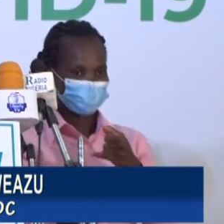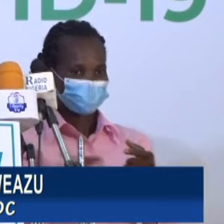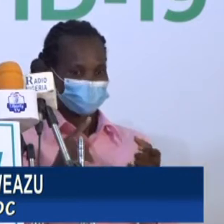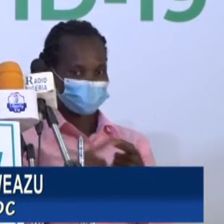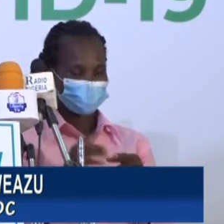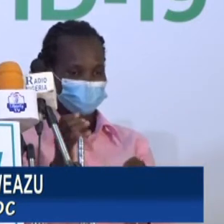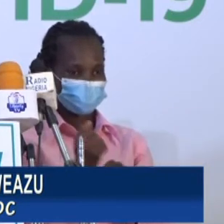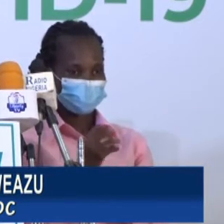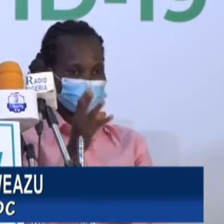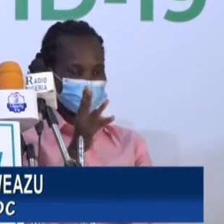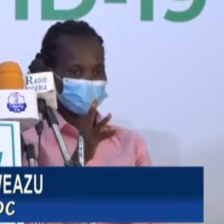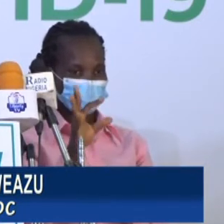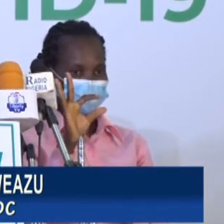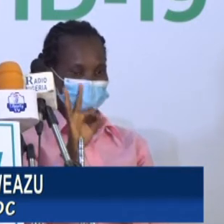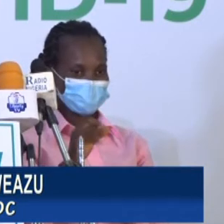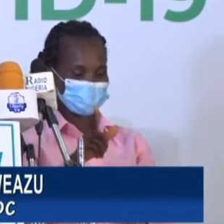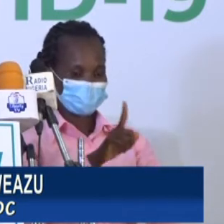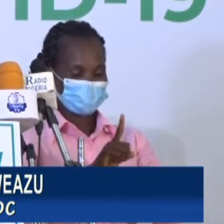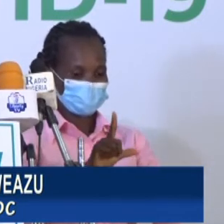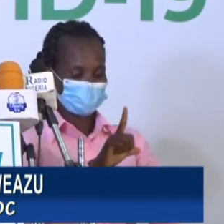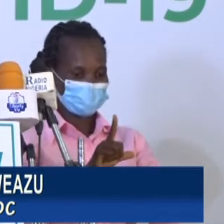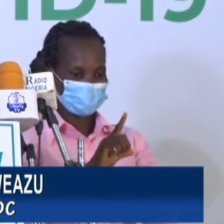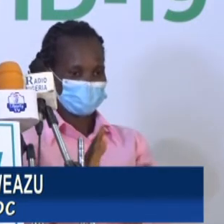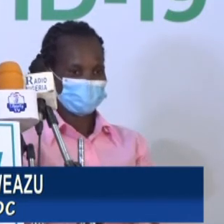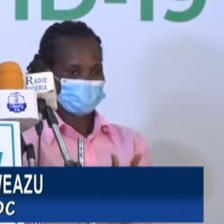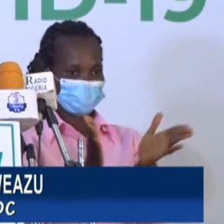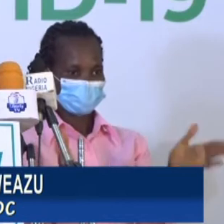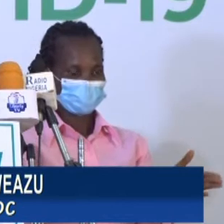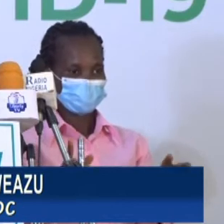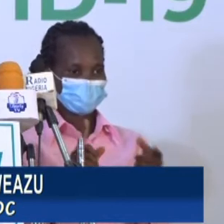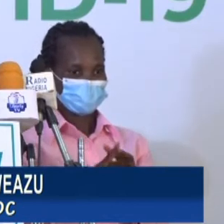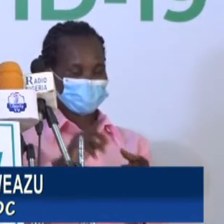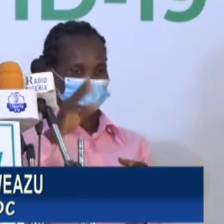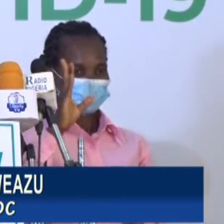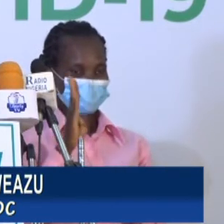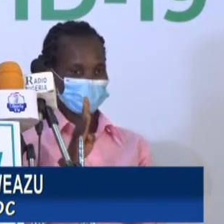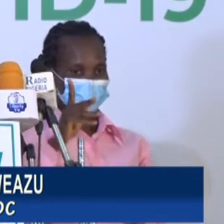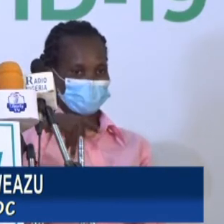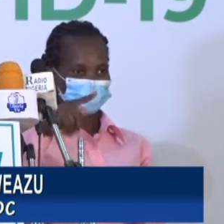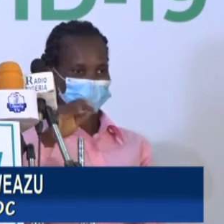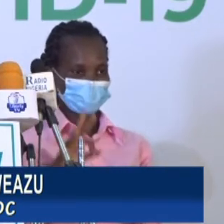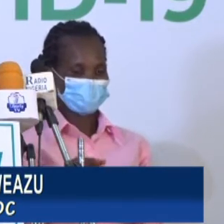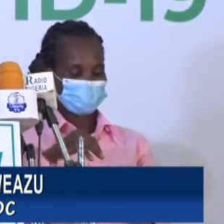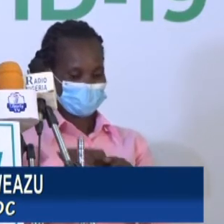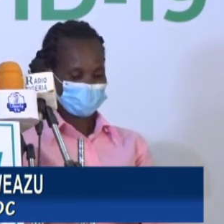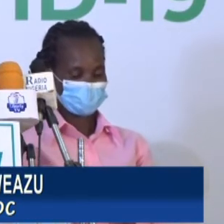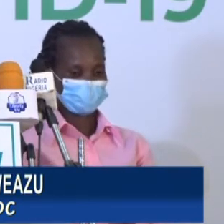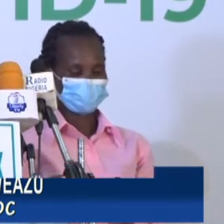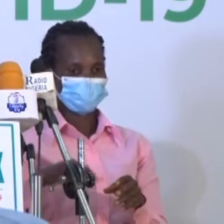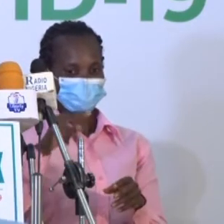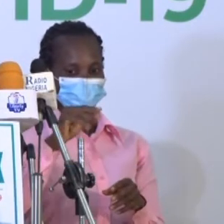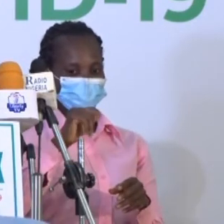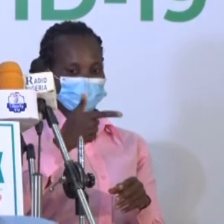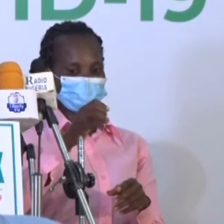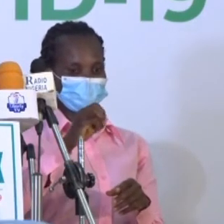the 69th lab, public health lab, full PCR lab in Niger State, bringing